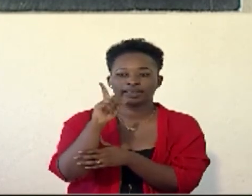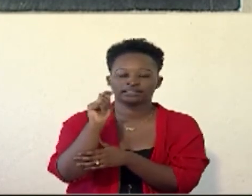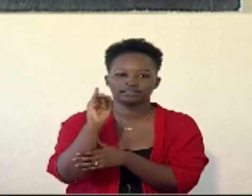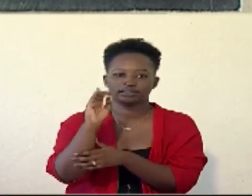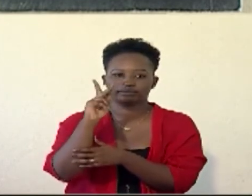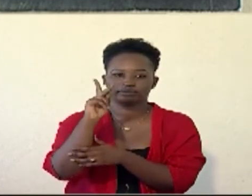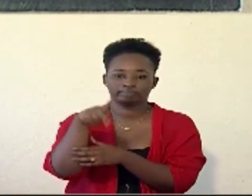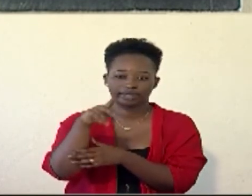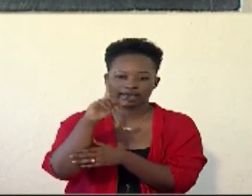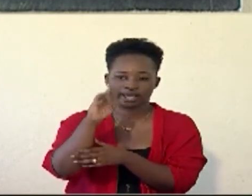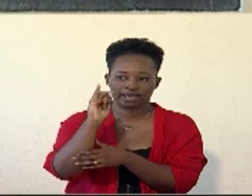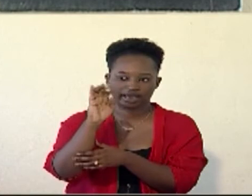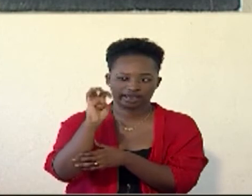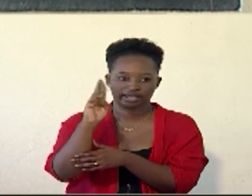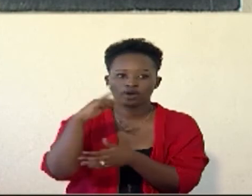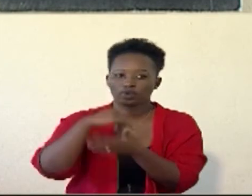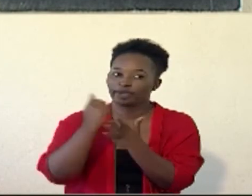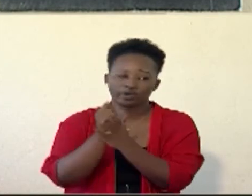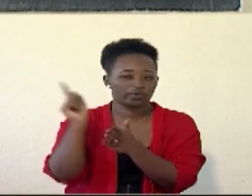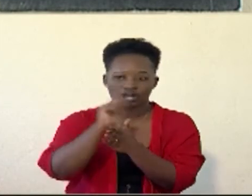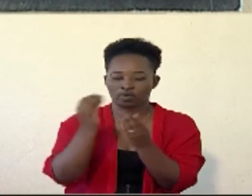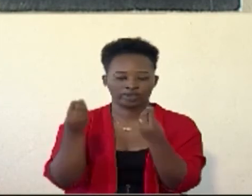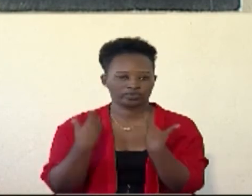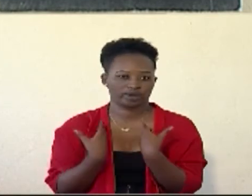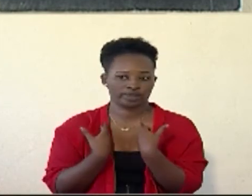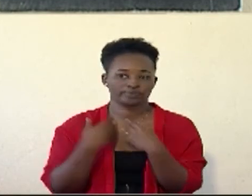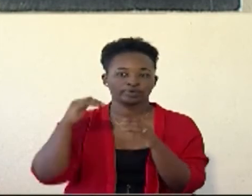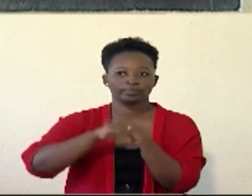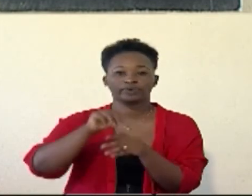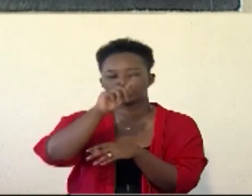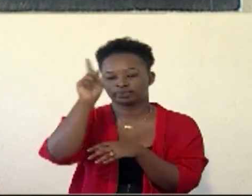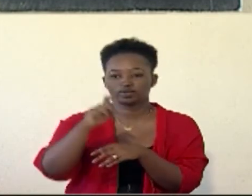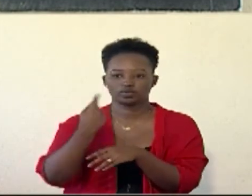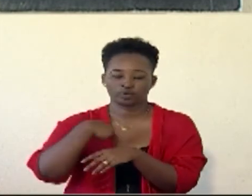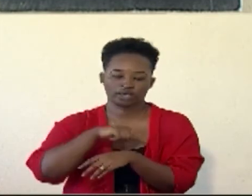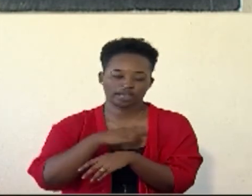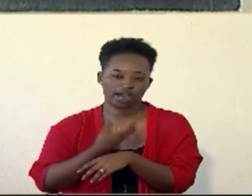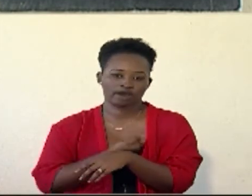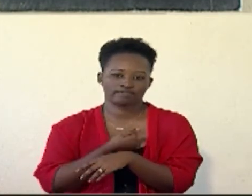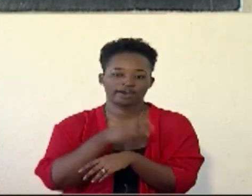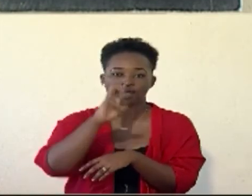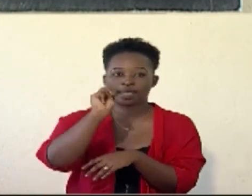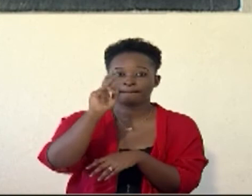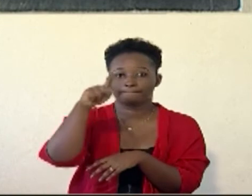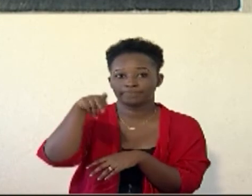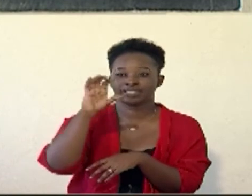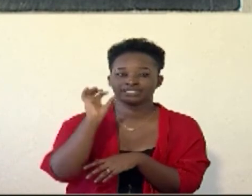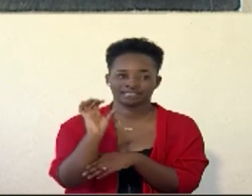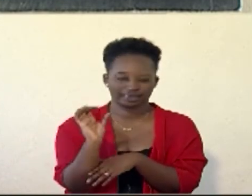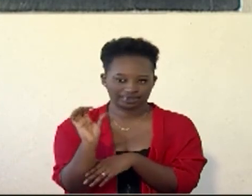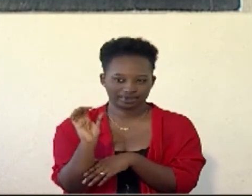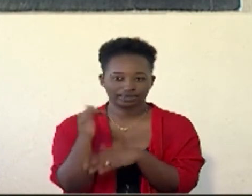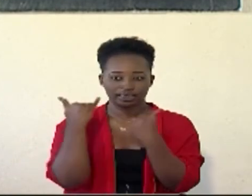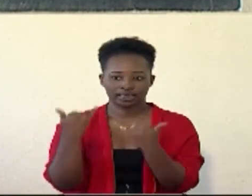Because we are not given the multiplier. And in the question, we have marginal propensity to consume. Now,